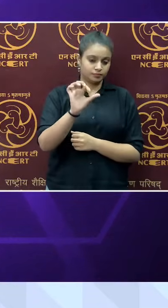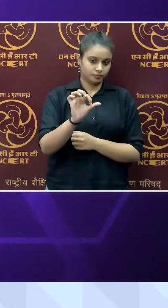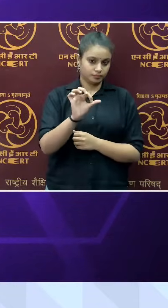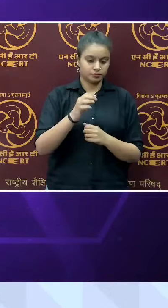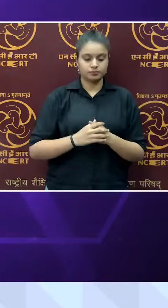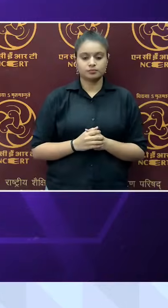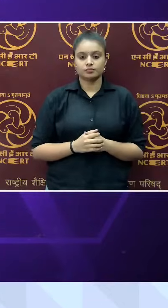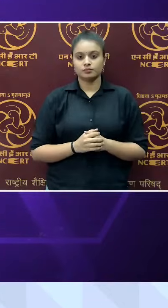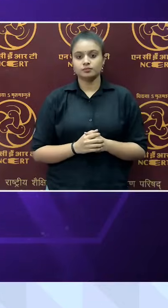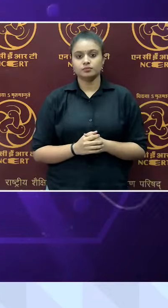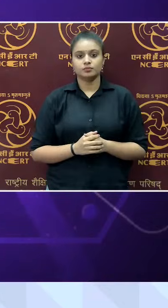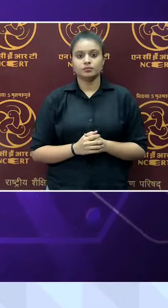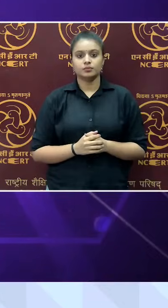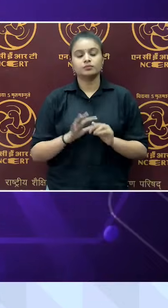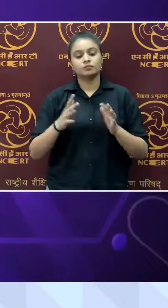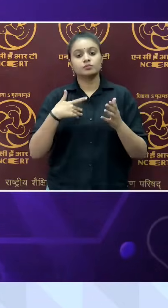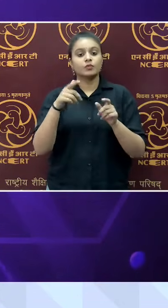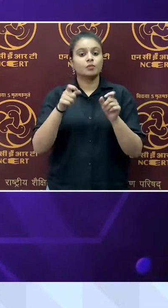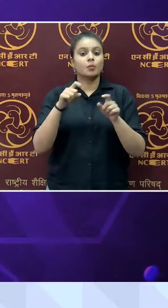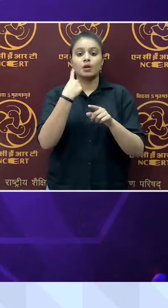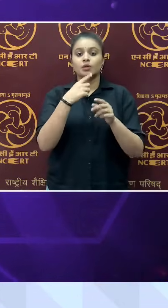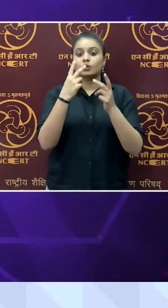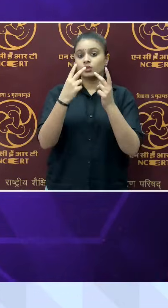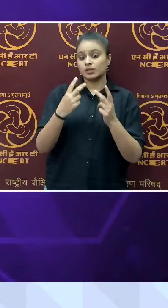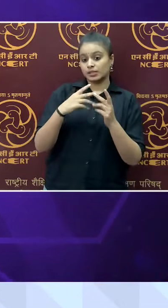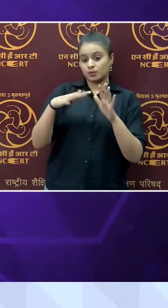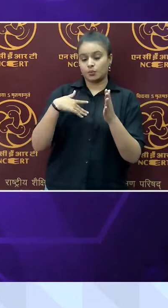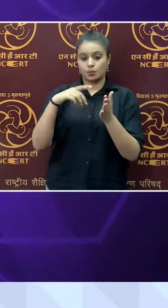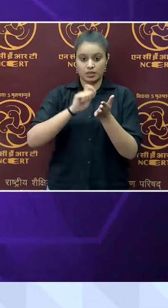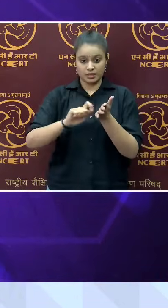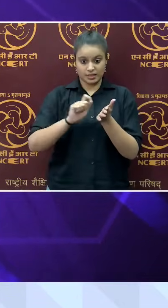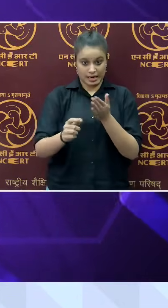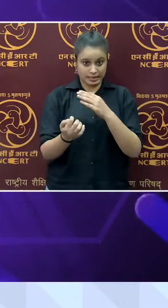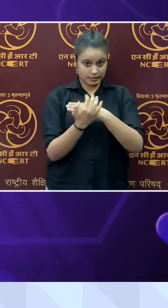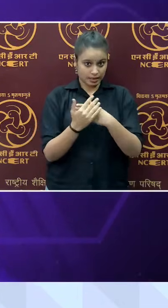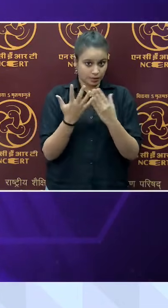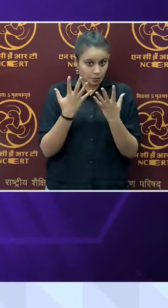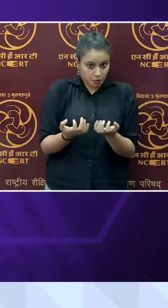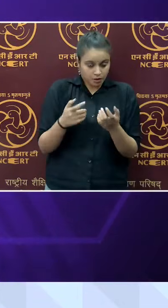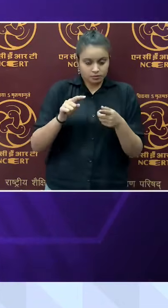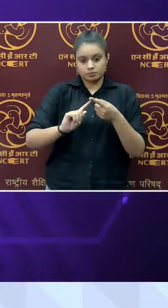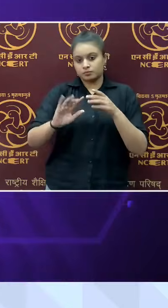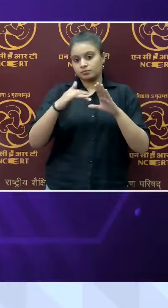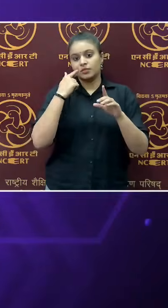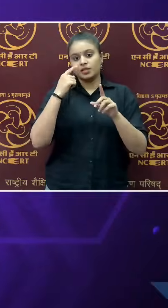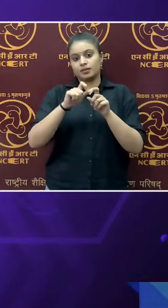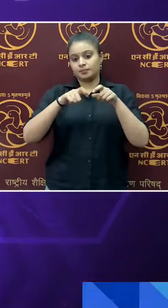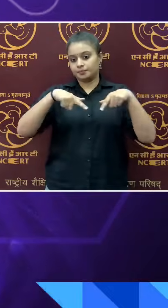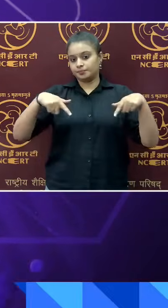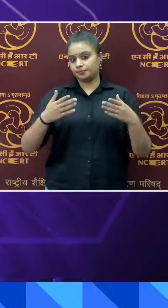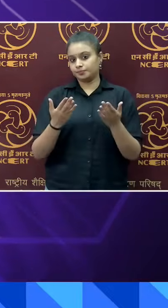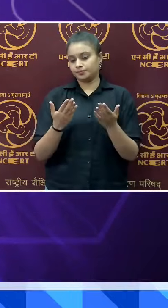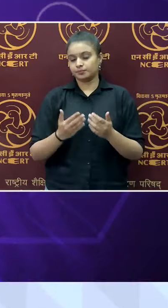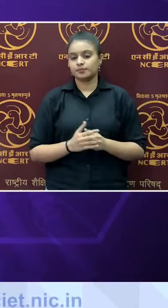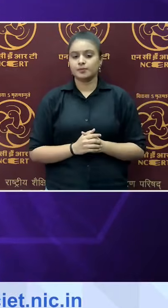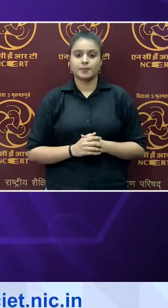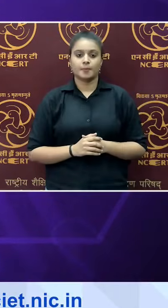8800-440-559. And viewers who want to write up, so please note down our mail ID, and the mail ID is